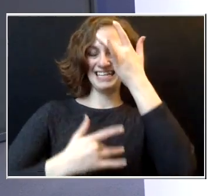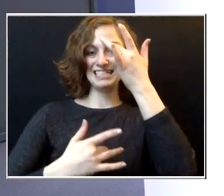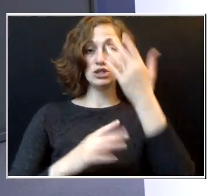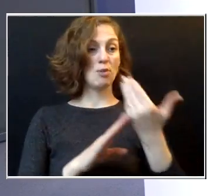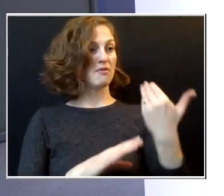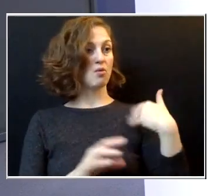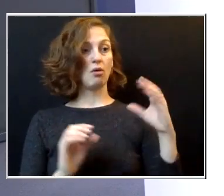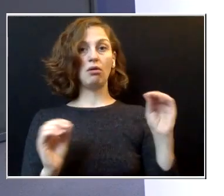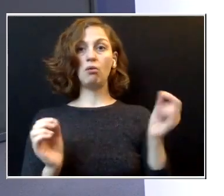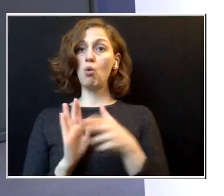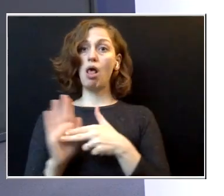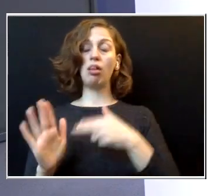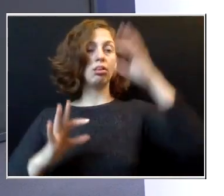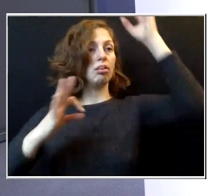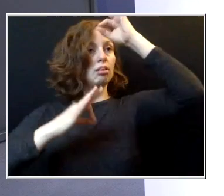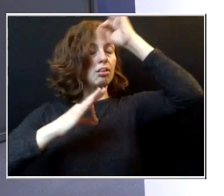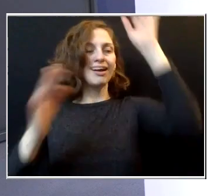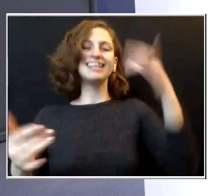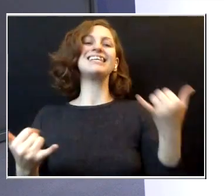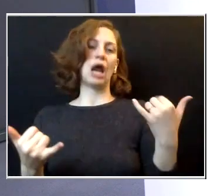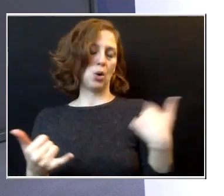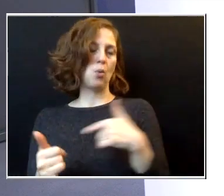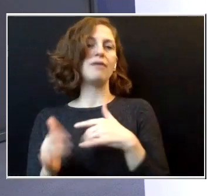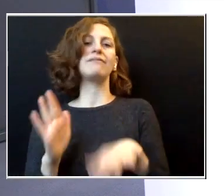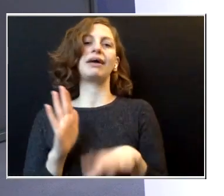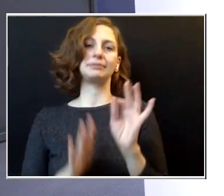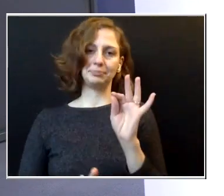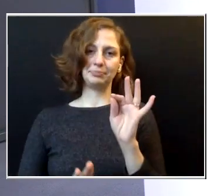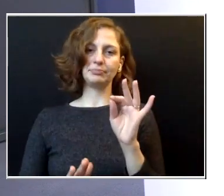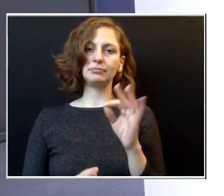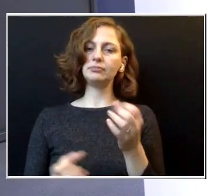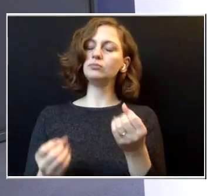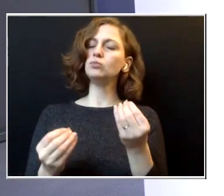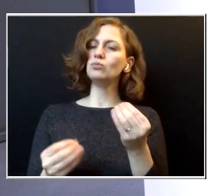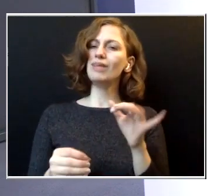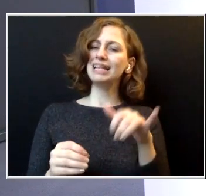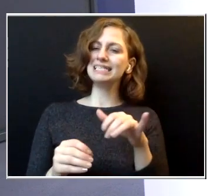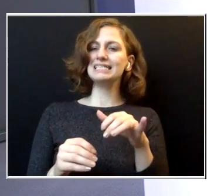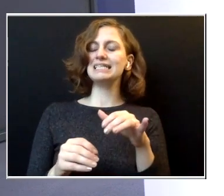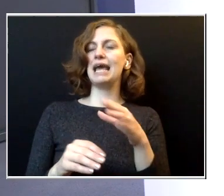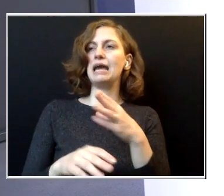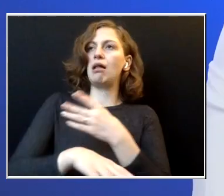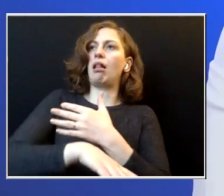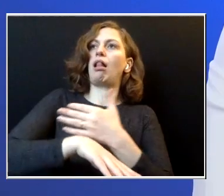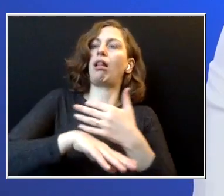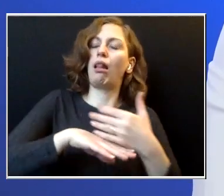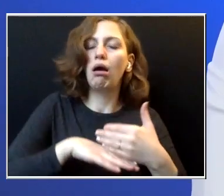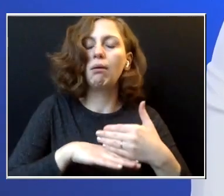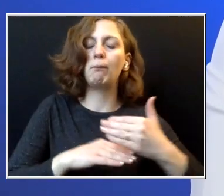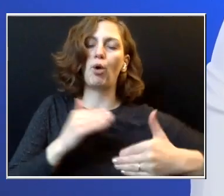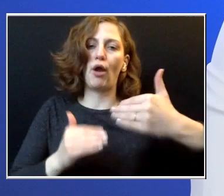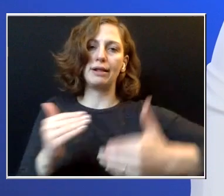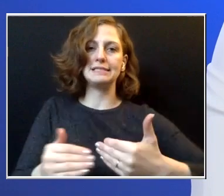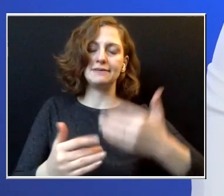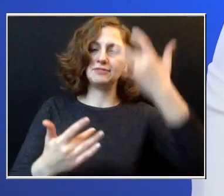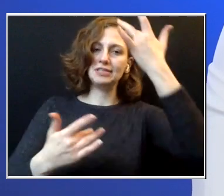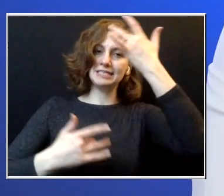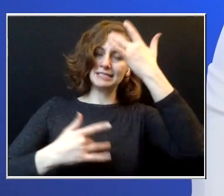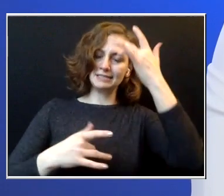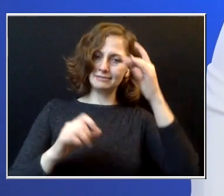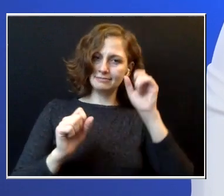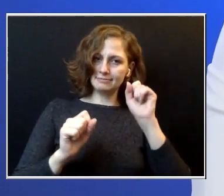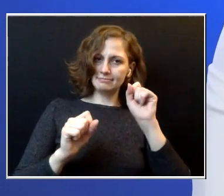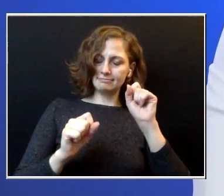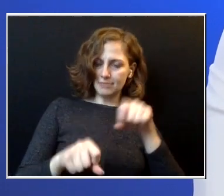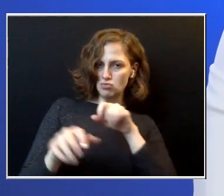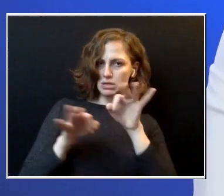it's progressive over time. So talk to us a little bit about what that time frame looks like. So it's an interesting disease in that it's really hard